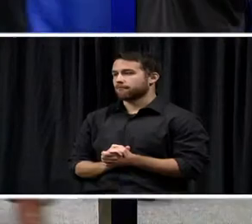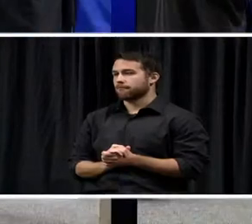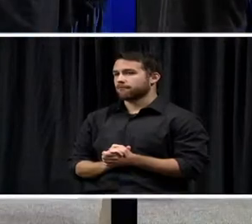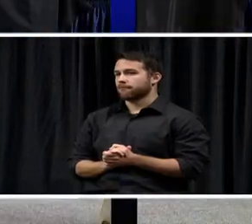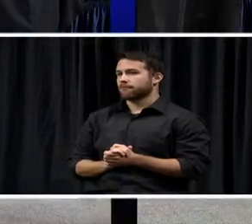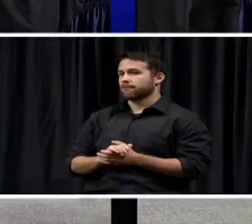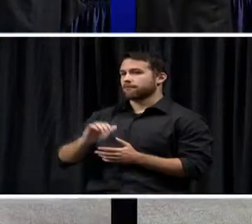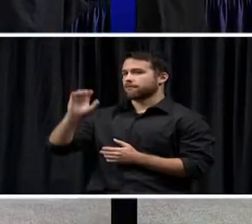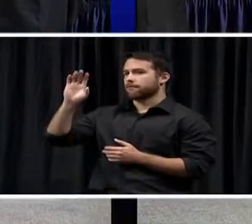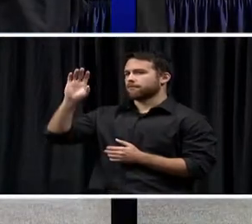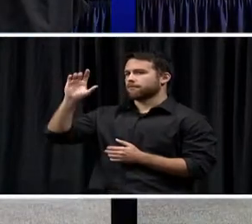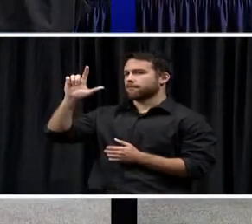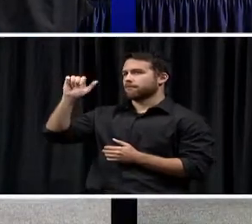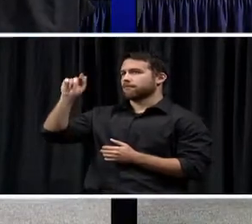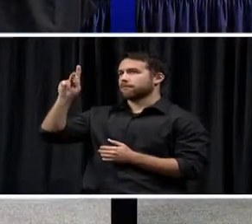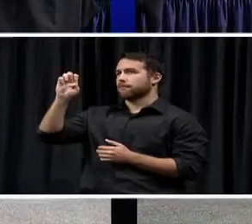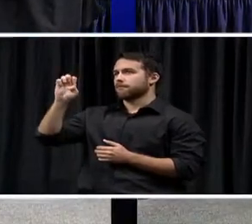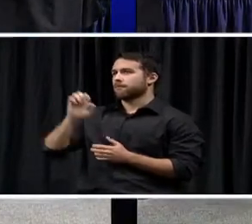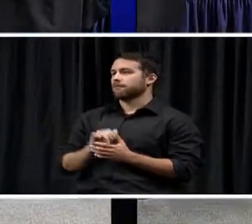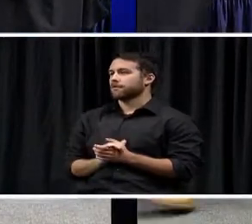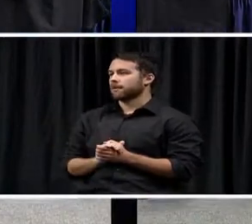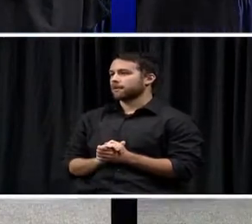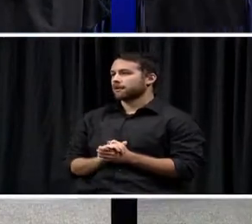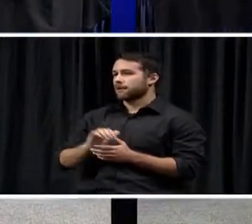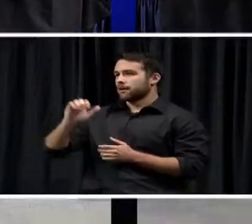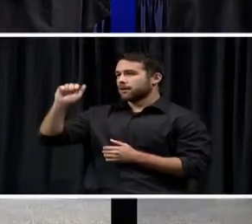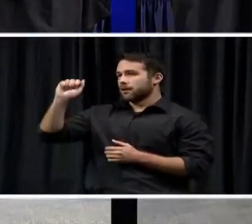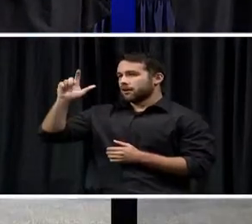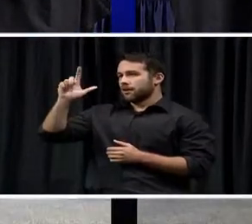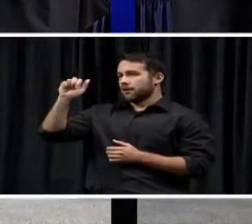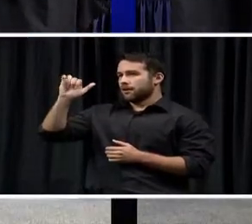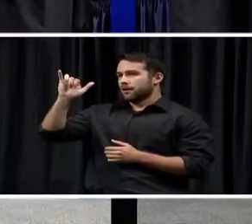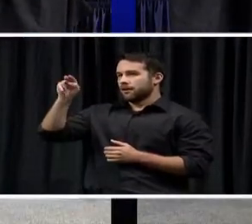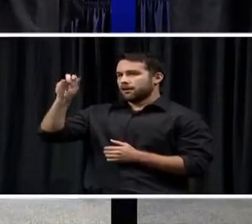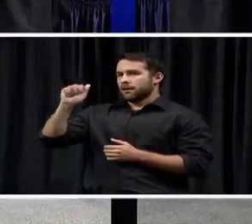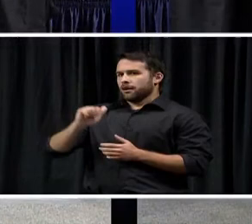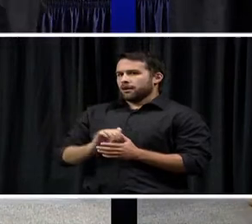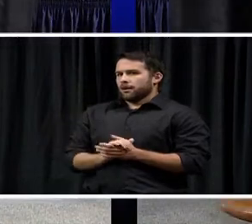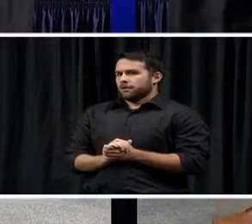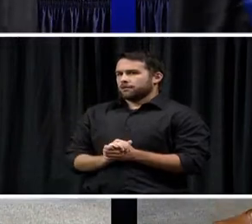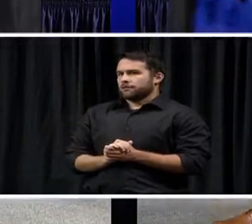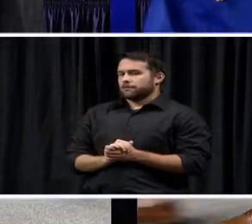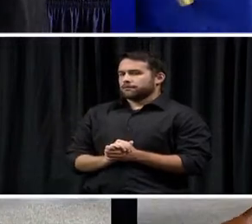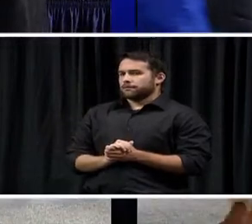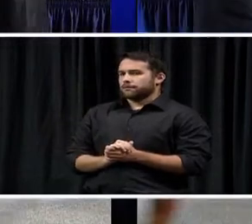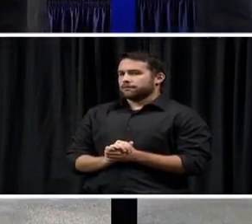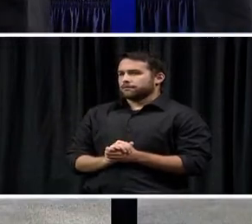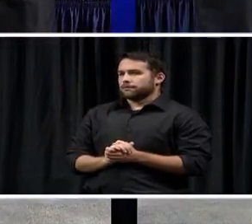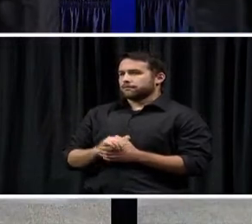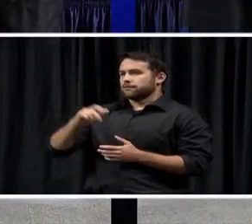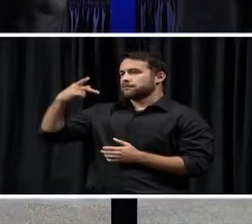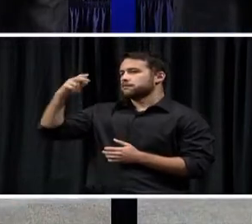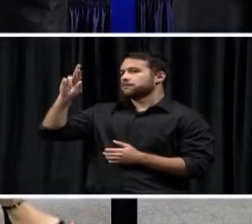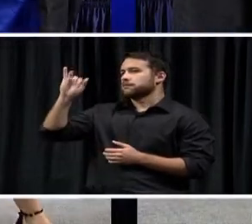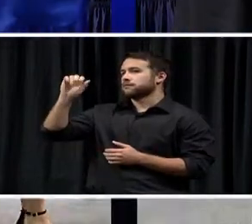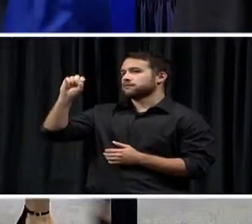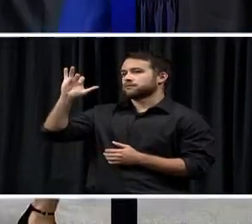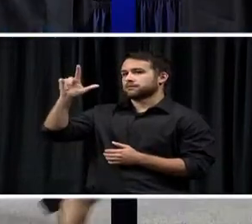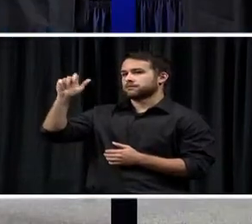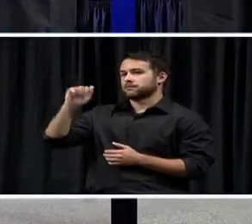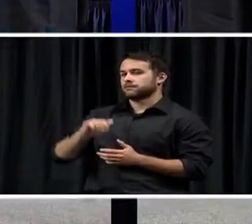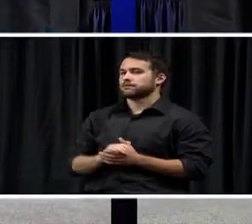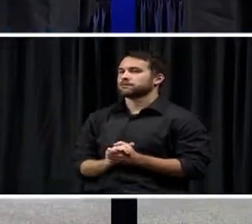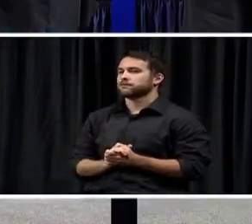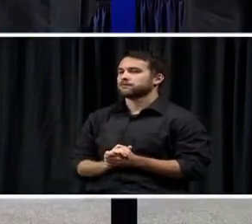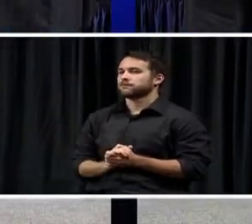Blake Deskins Van Horn. Elena Vasquez Vera. Priscilla Vasquez